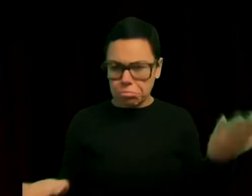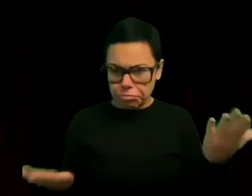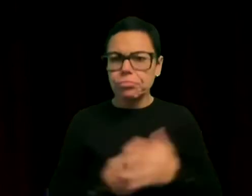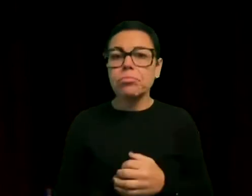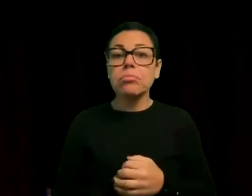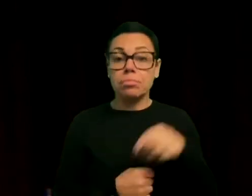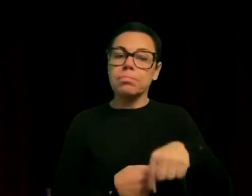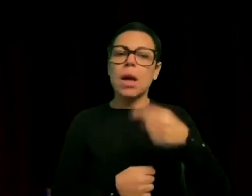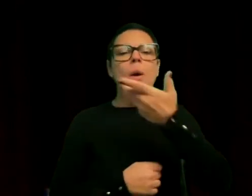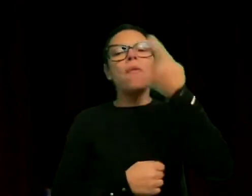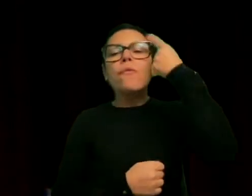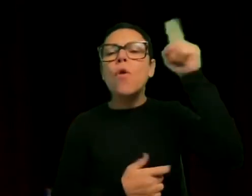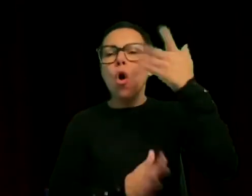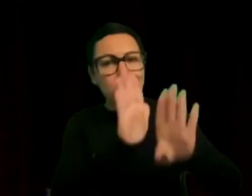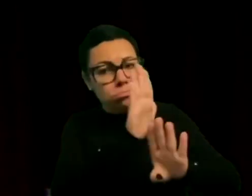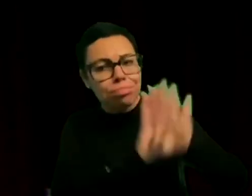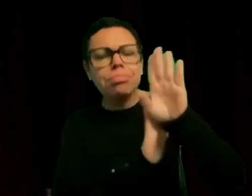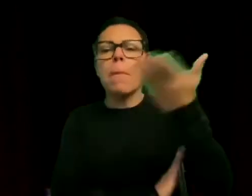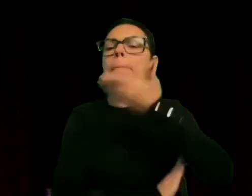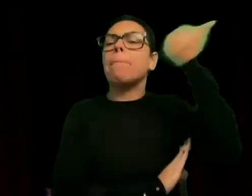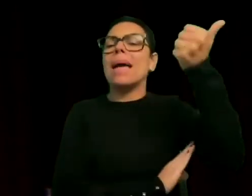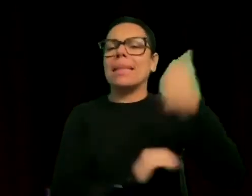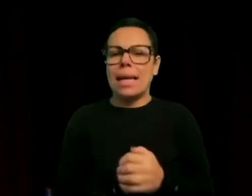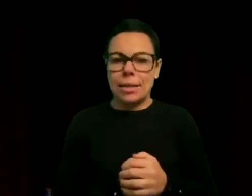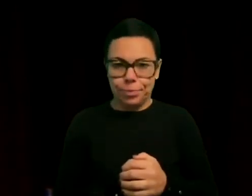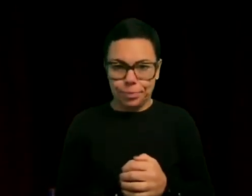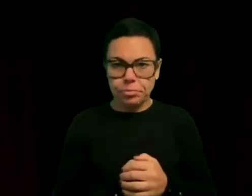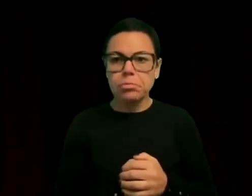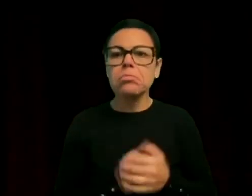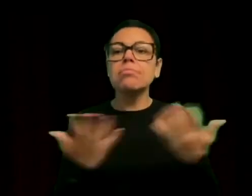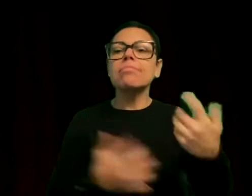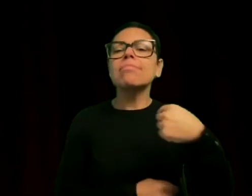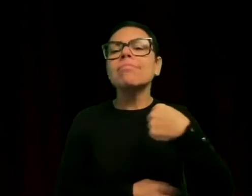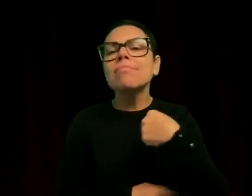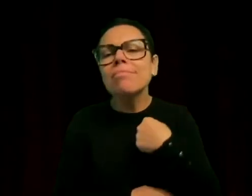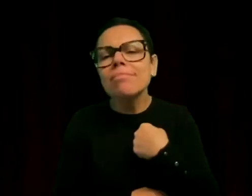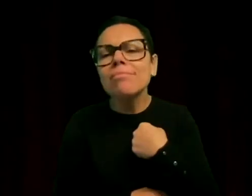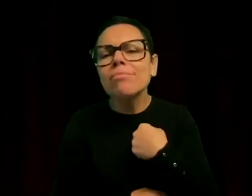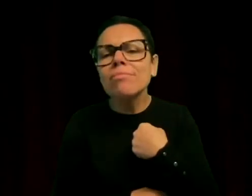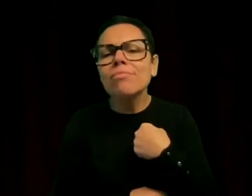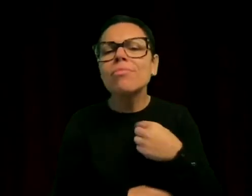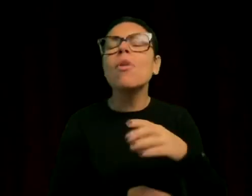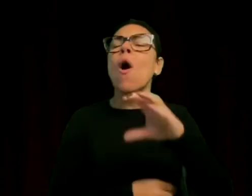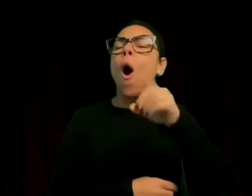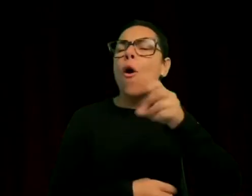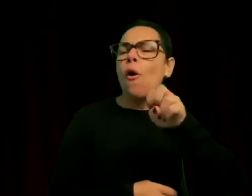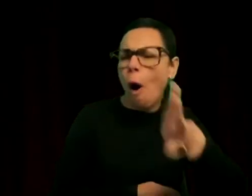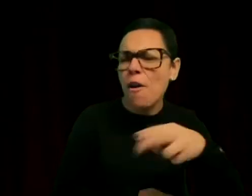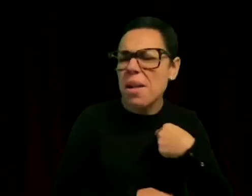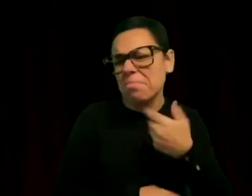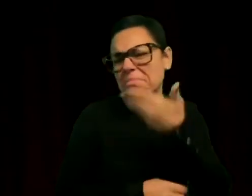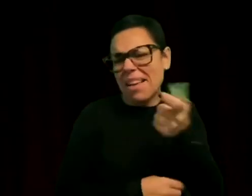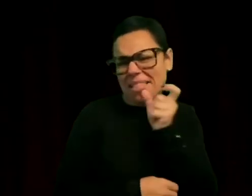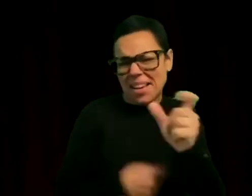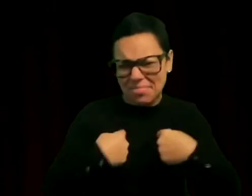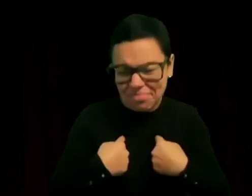Roger Elshout. If you're not Dutch, stick to Roger. I'm the substitute for Katarina you find in your manual. She fell ill and last minute I